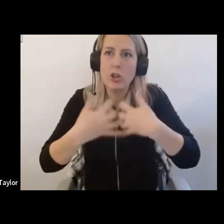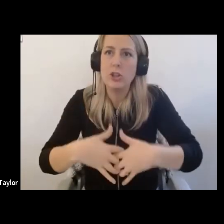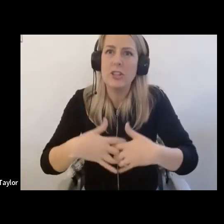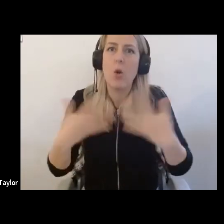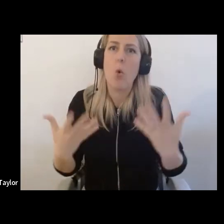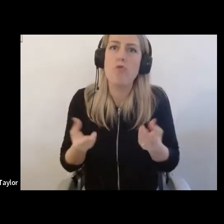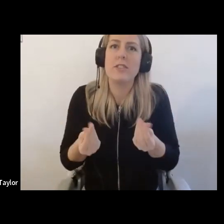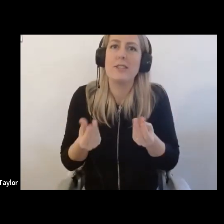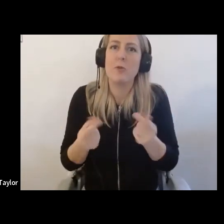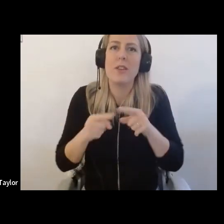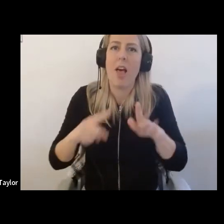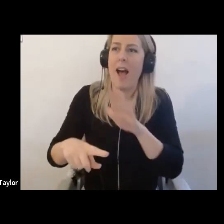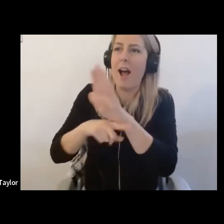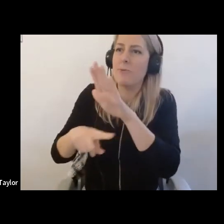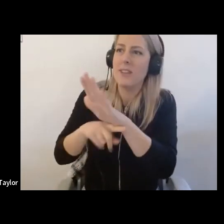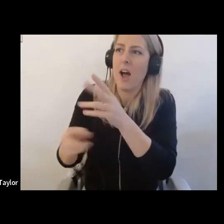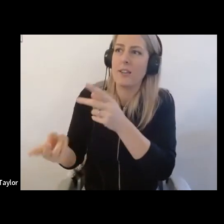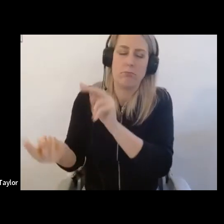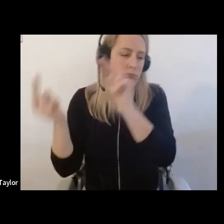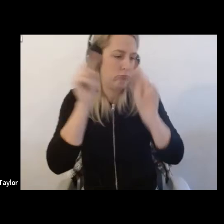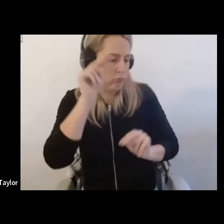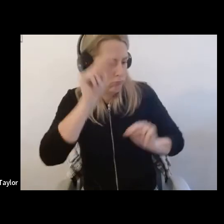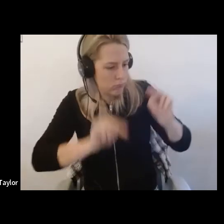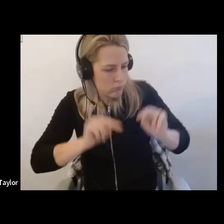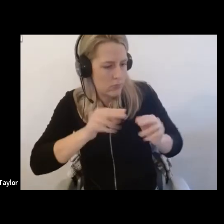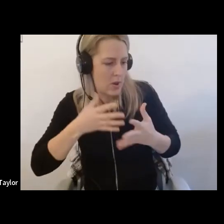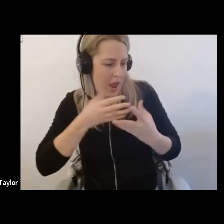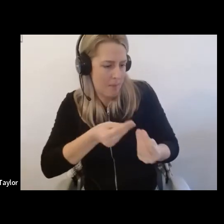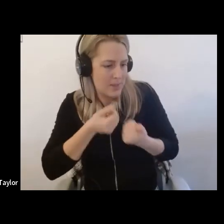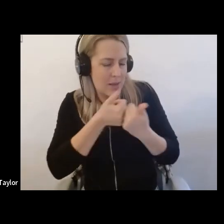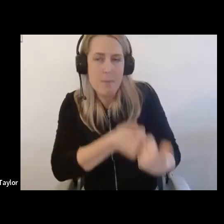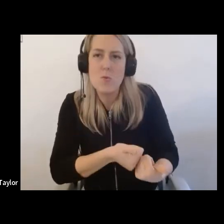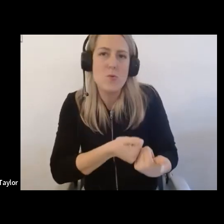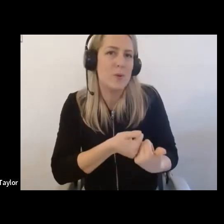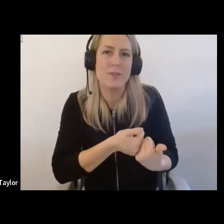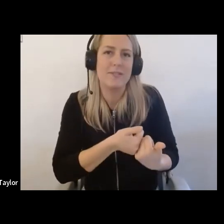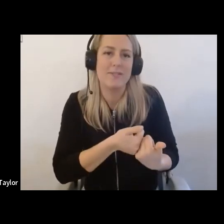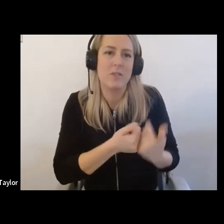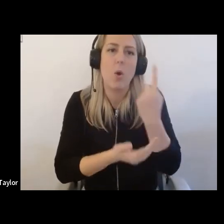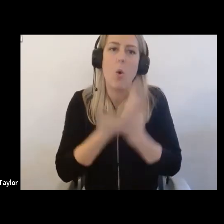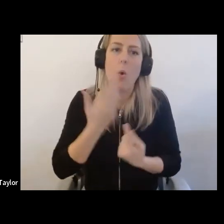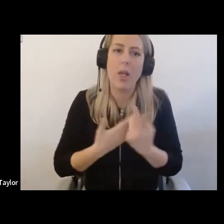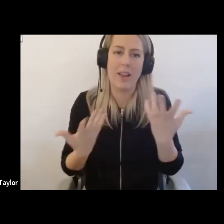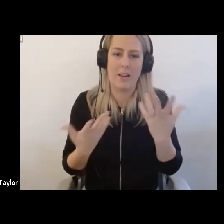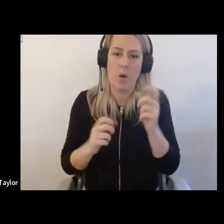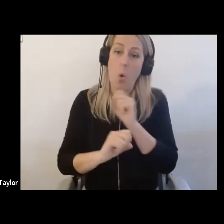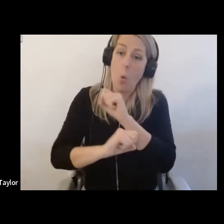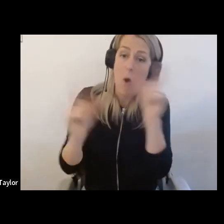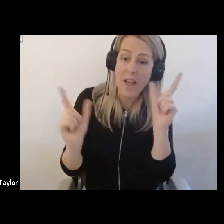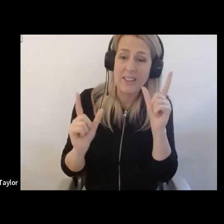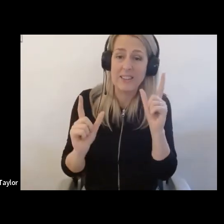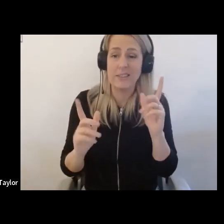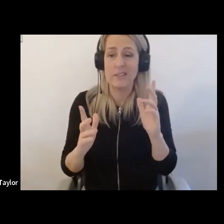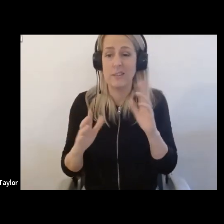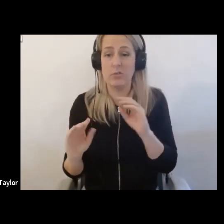of specialists who would come and assess pupils or something like that. It is a kind of awareness raising and training first